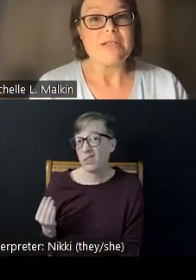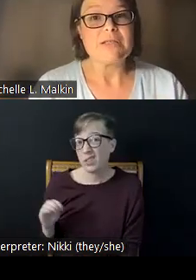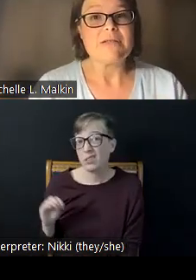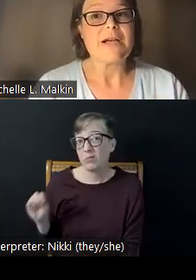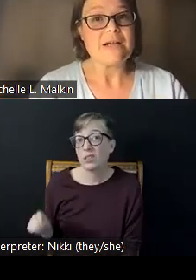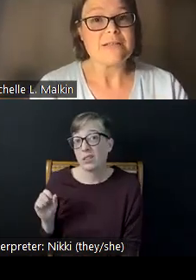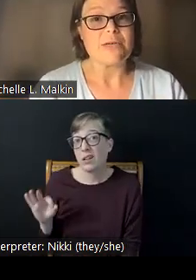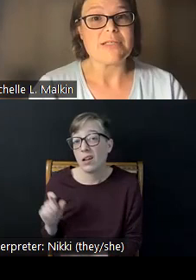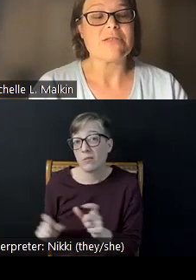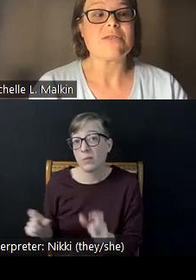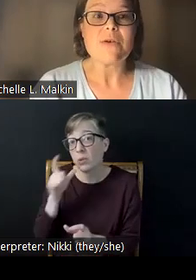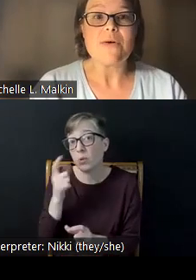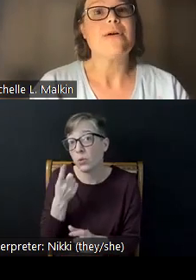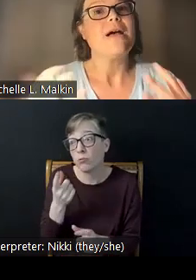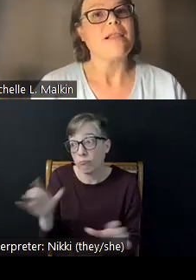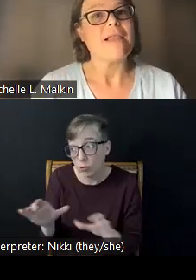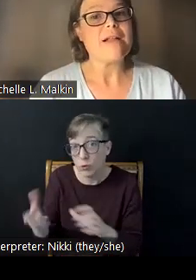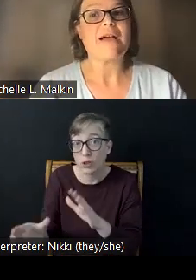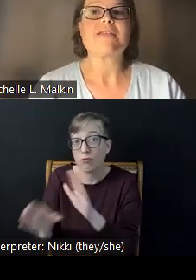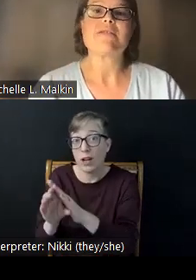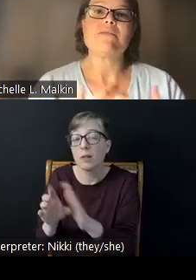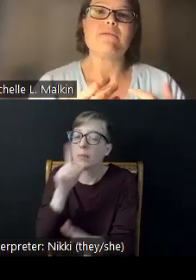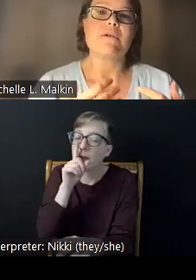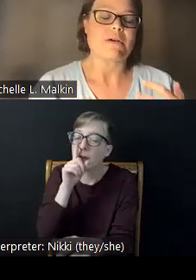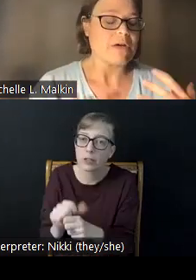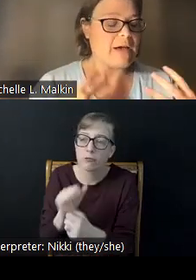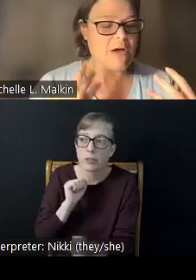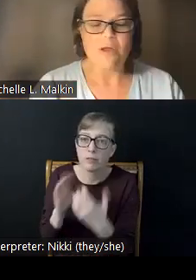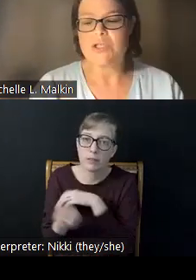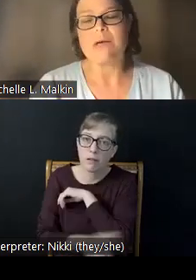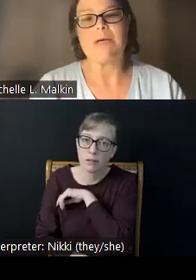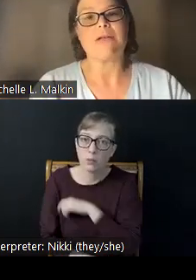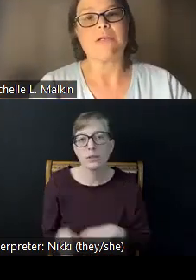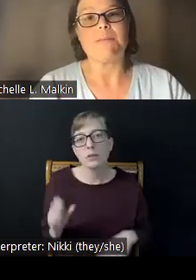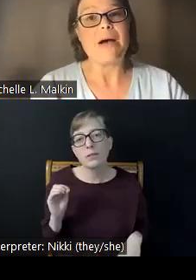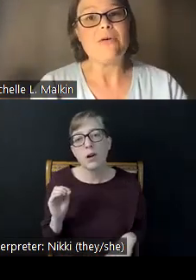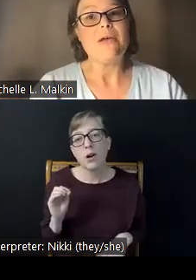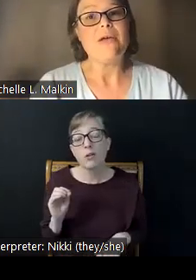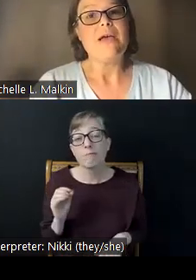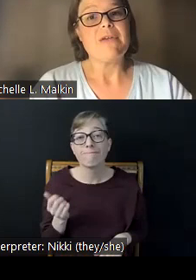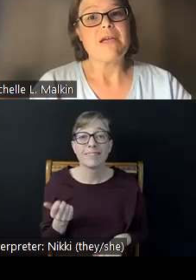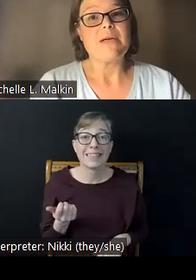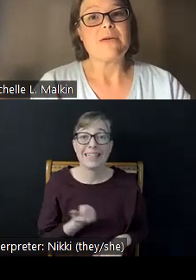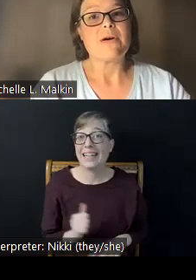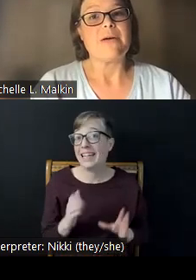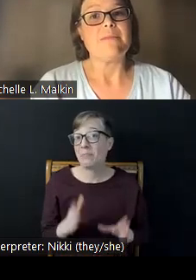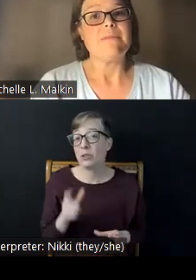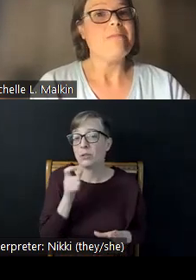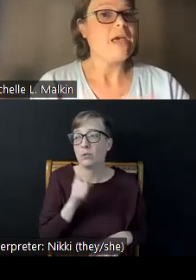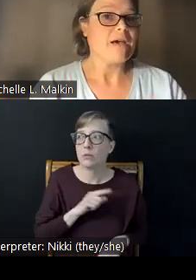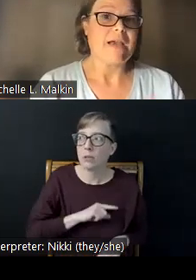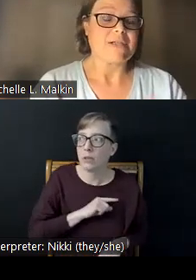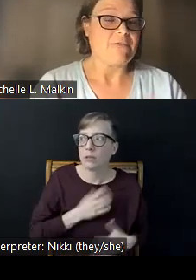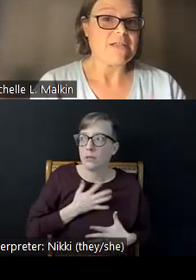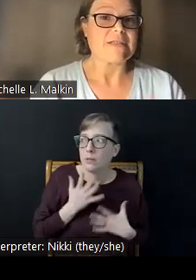actually face consequences. So a lot of the clients who have all the shame and guilt about having committed a crime